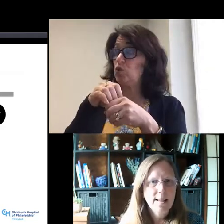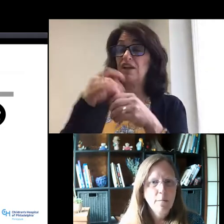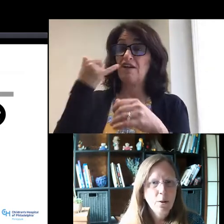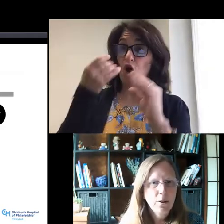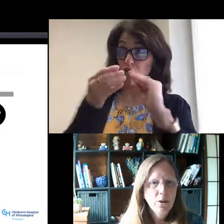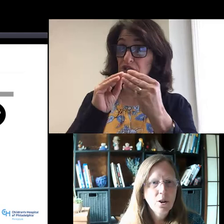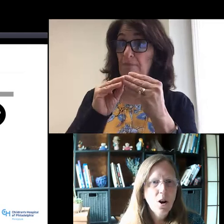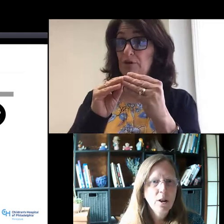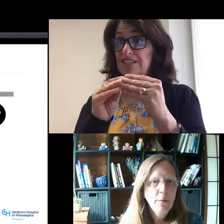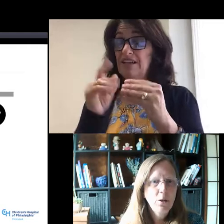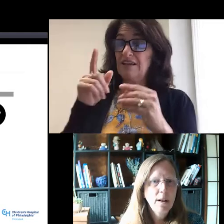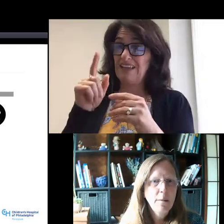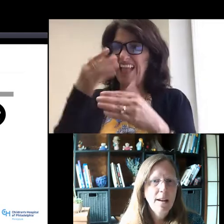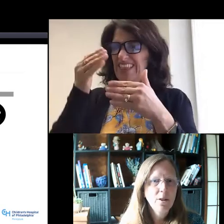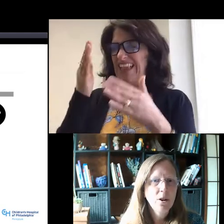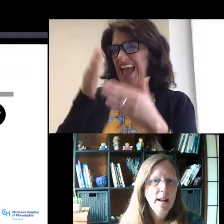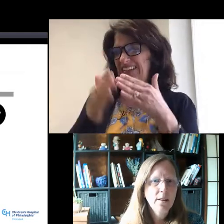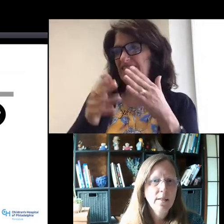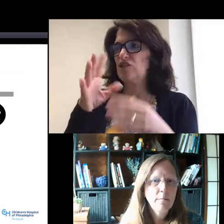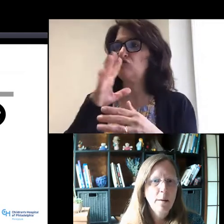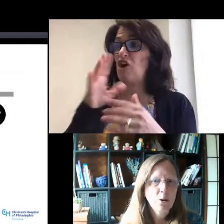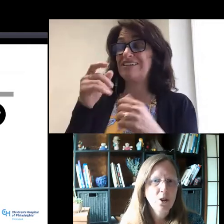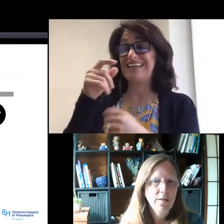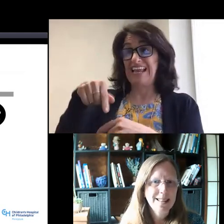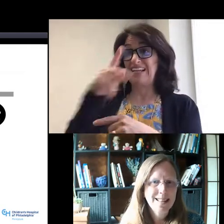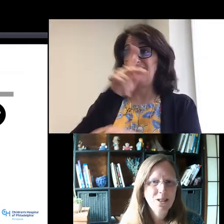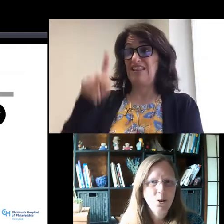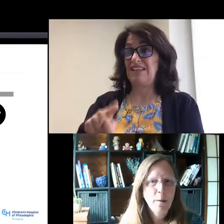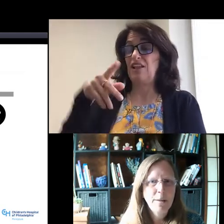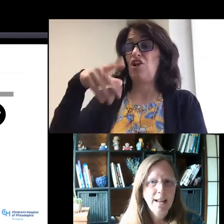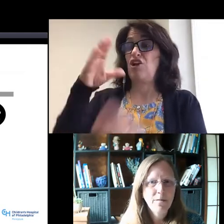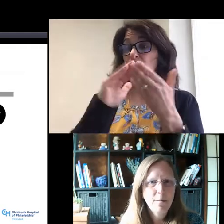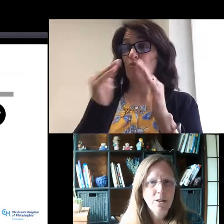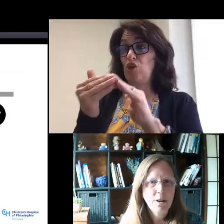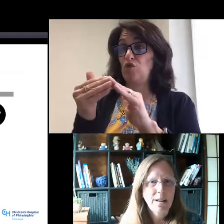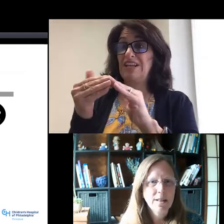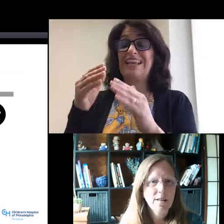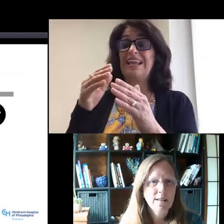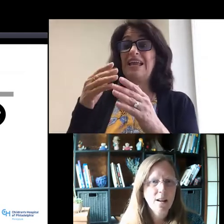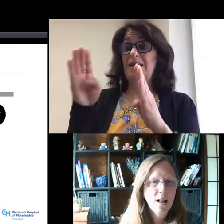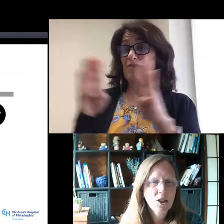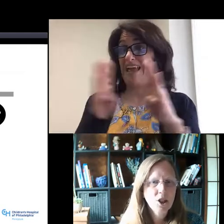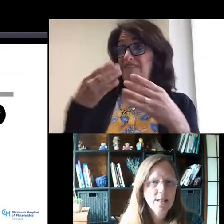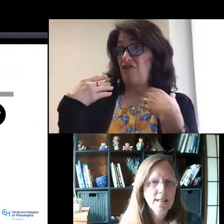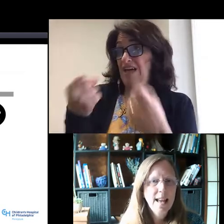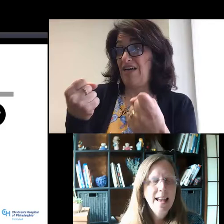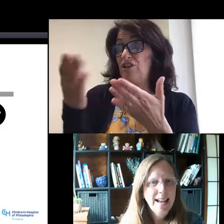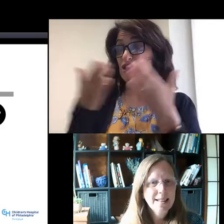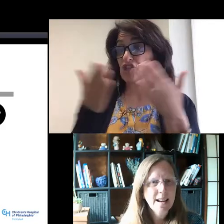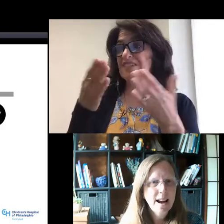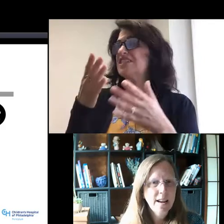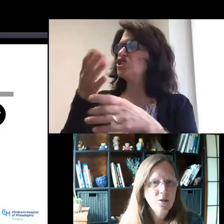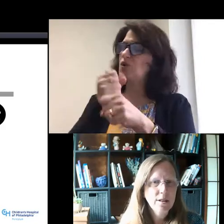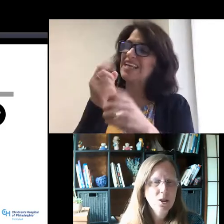for example, you could call Community Behavioral Health Member Services to obtain information about different psychologists